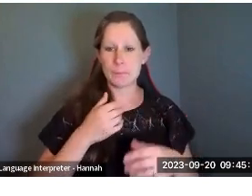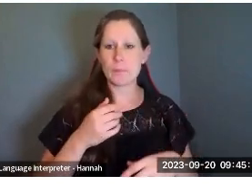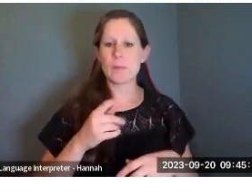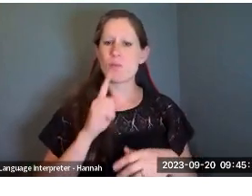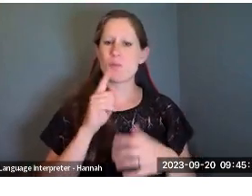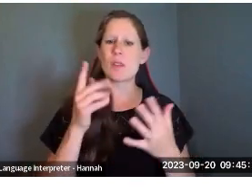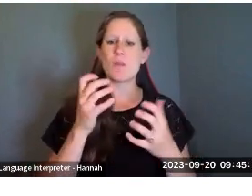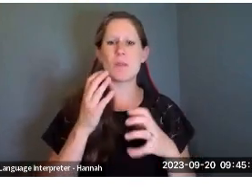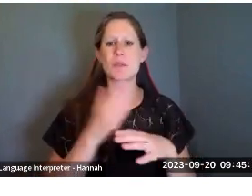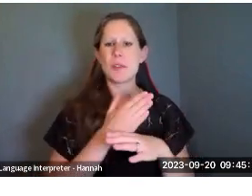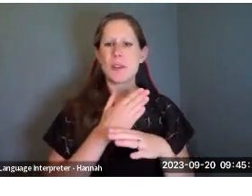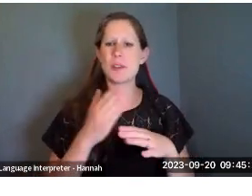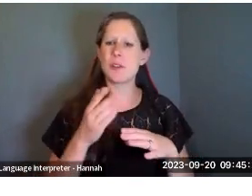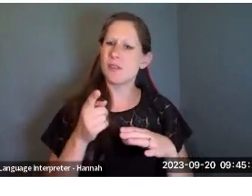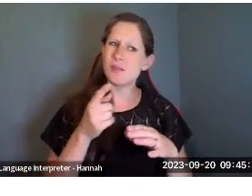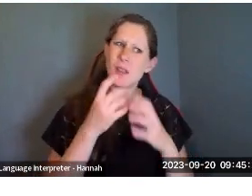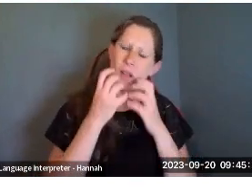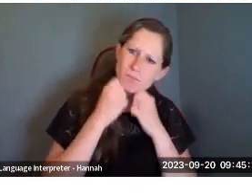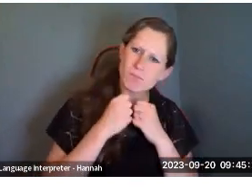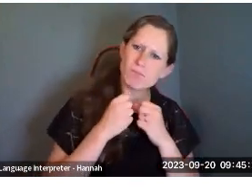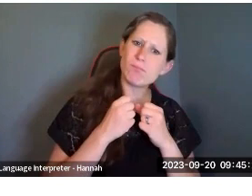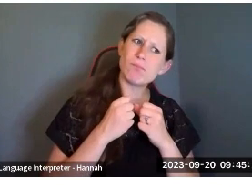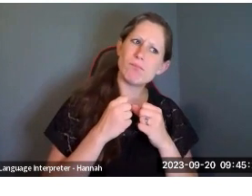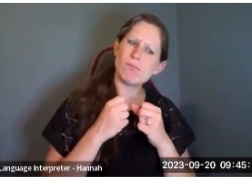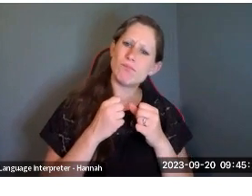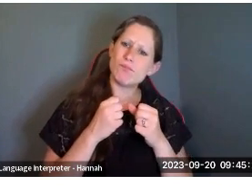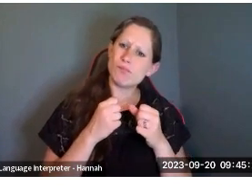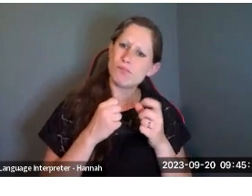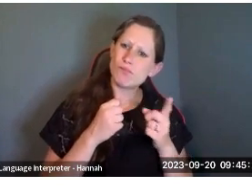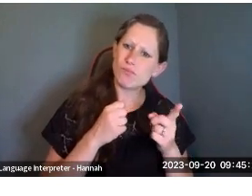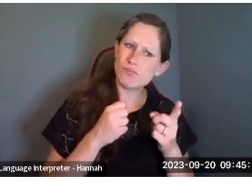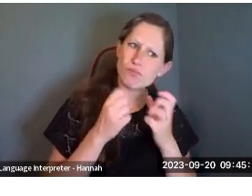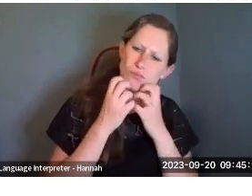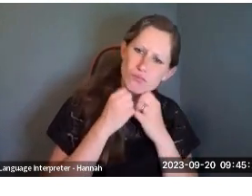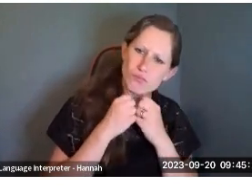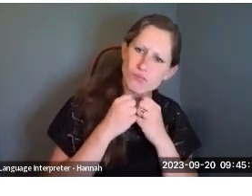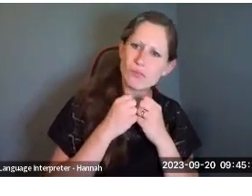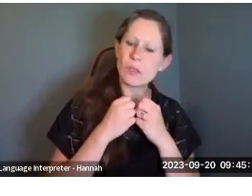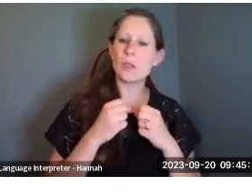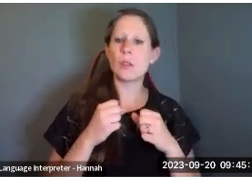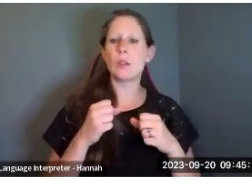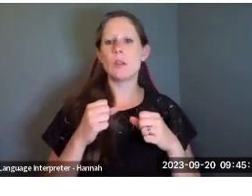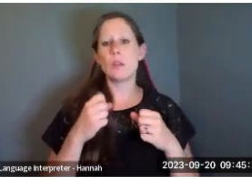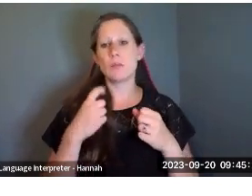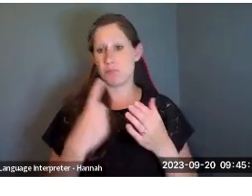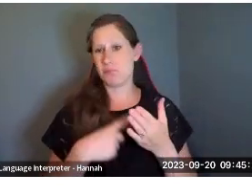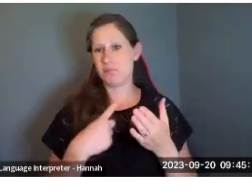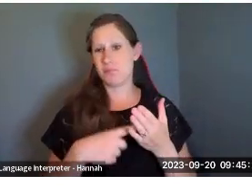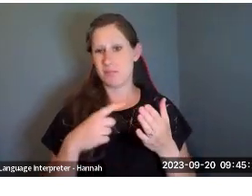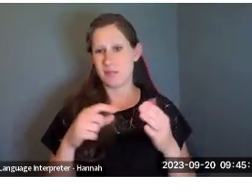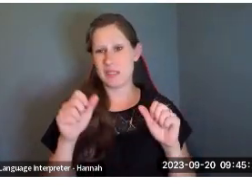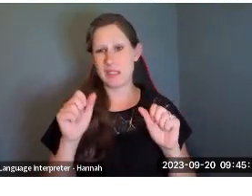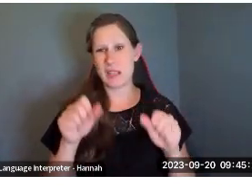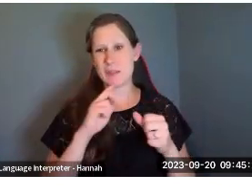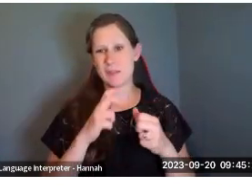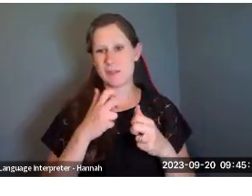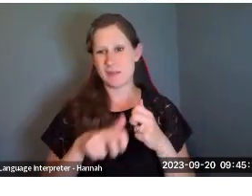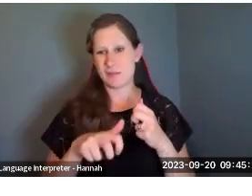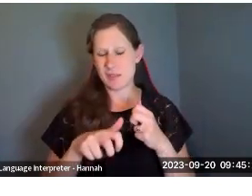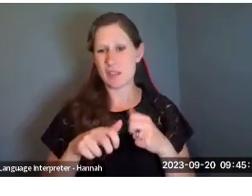share that you care about someone. And I think sometimes it can be we're